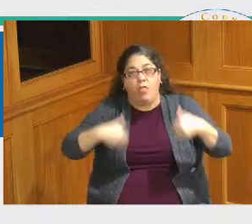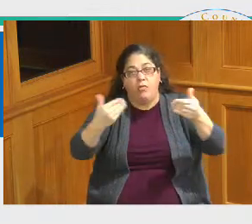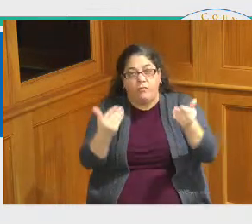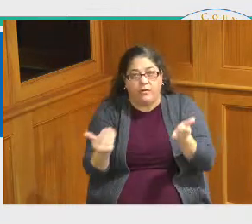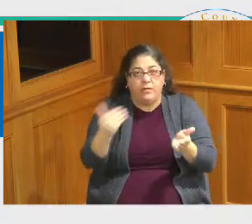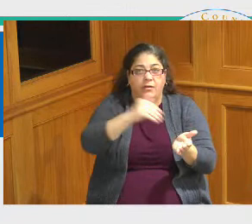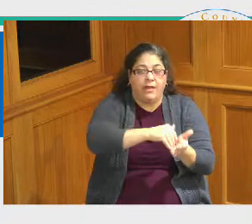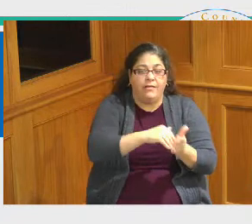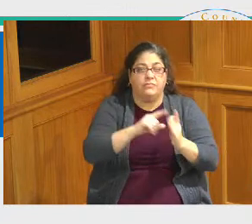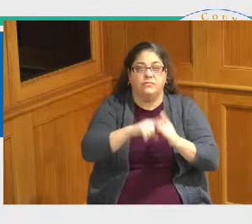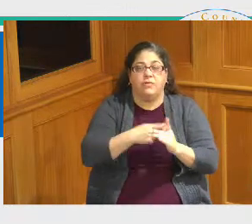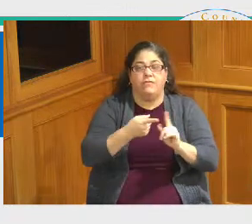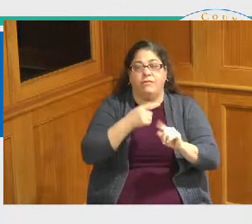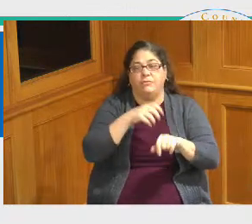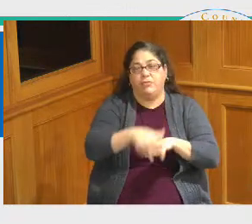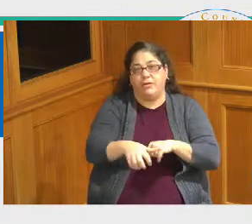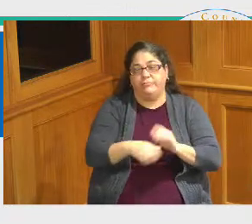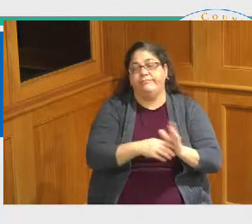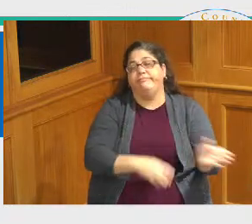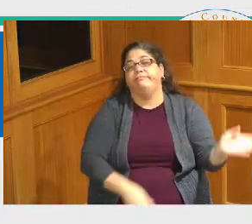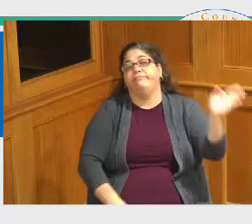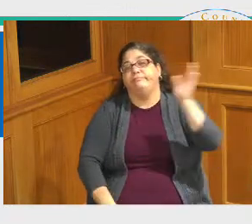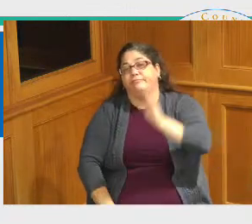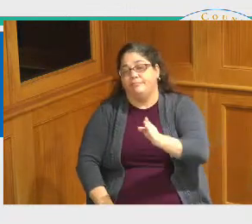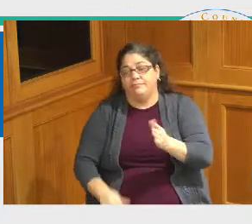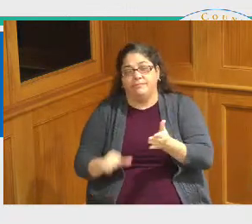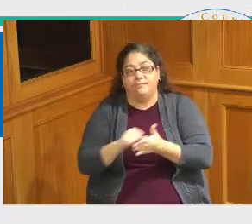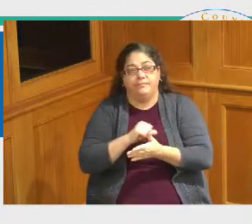to the next slide.